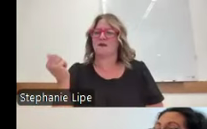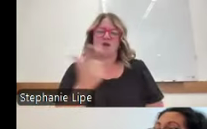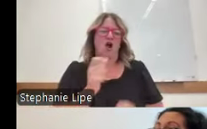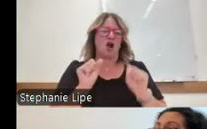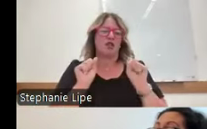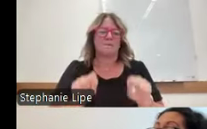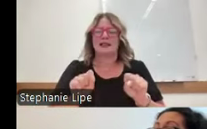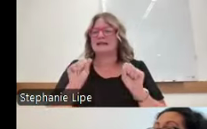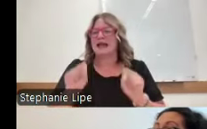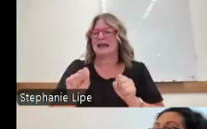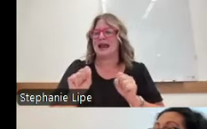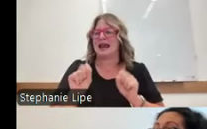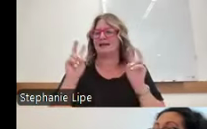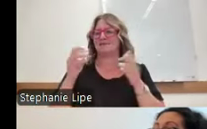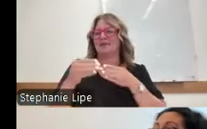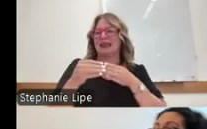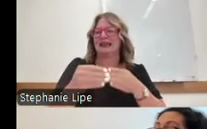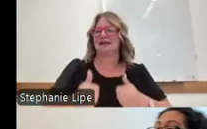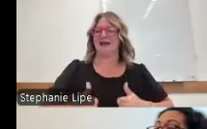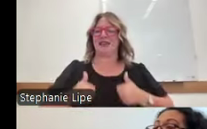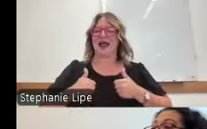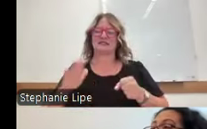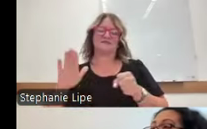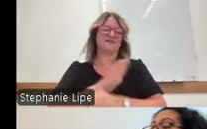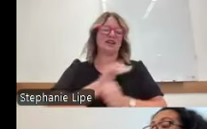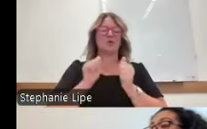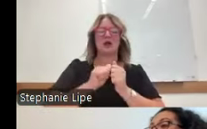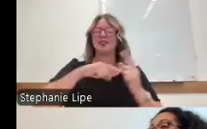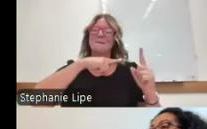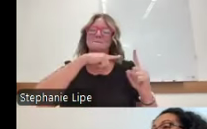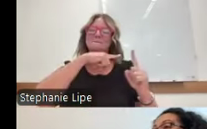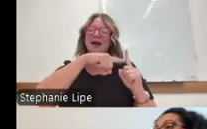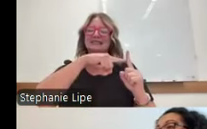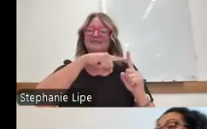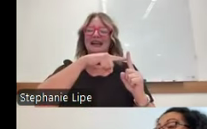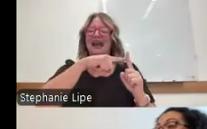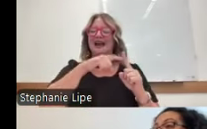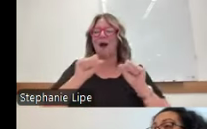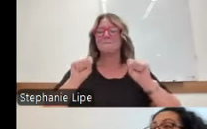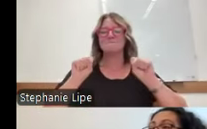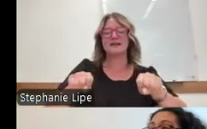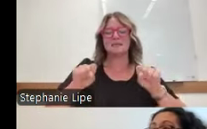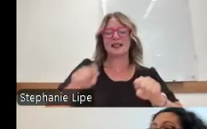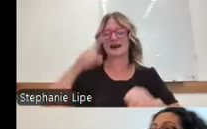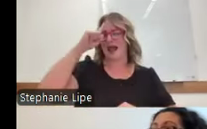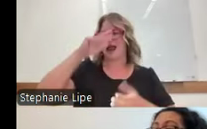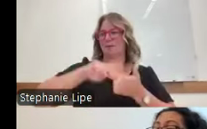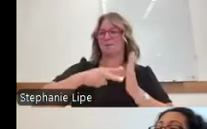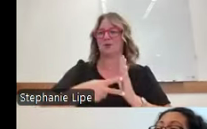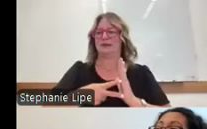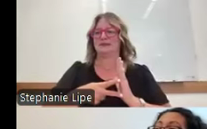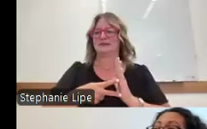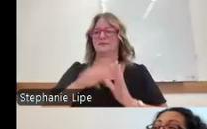in which the world can see individuals each have their own way to lead their life fully with positive